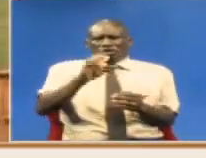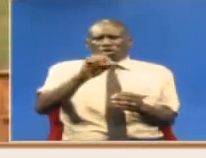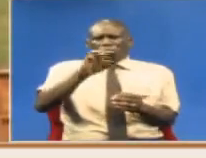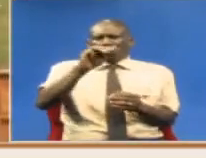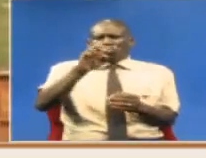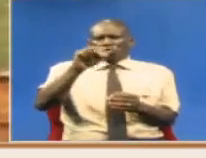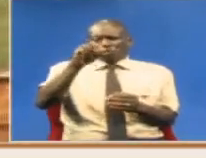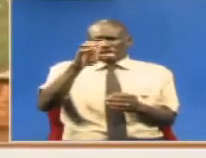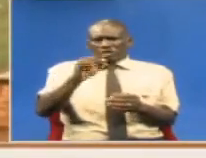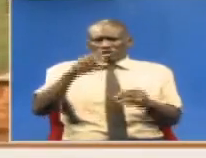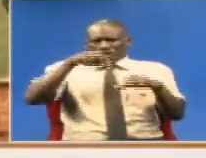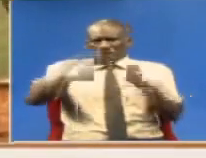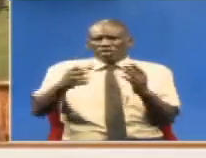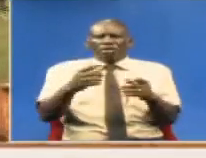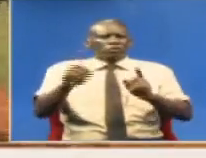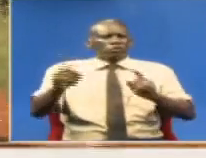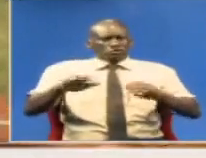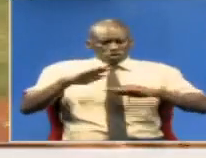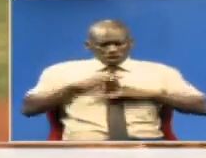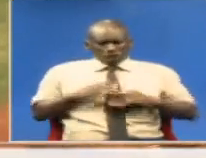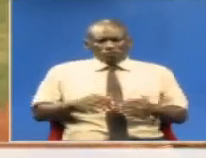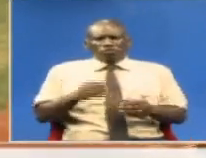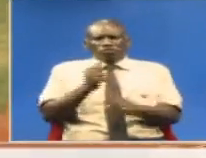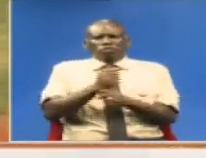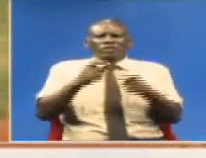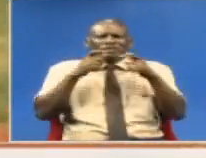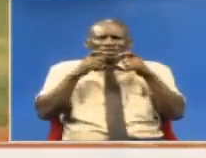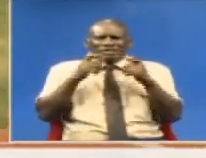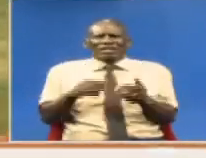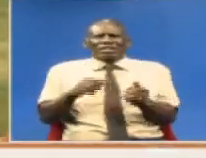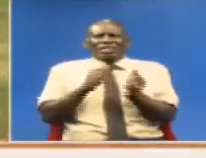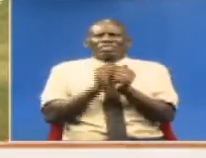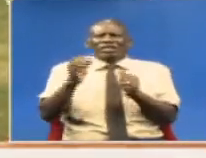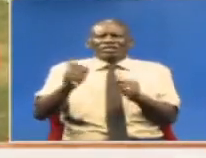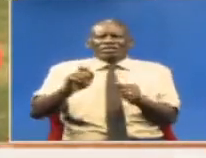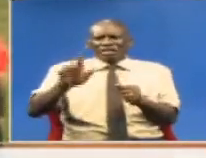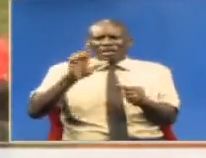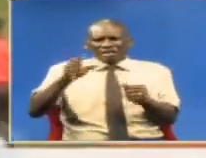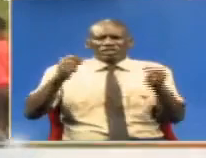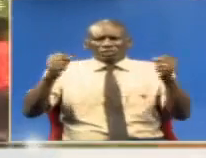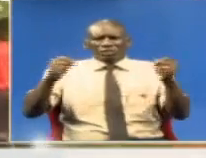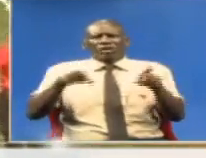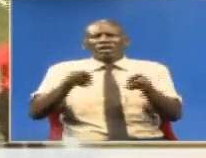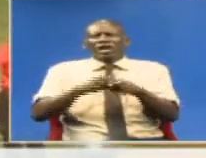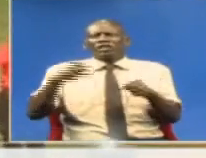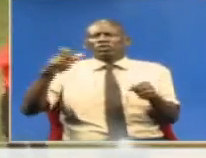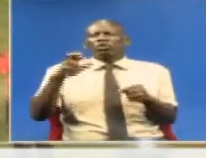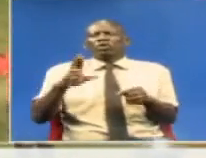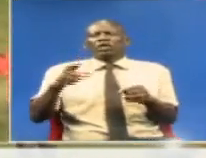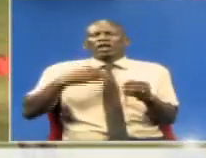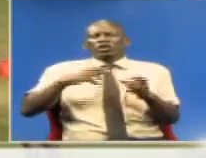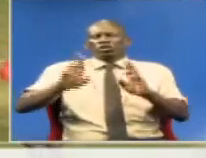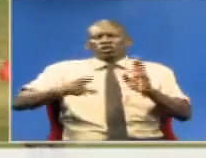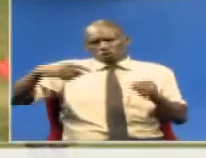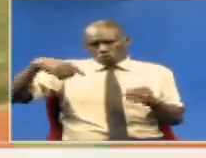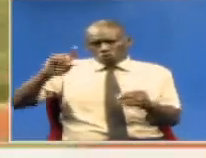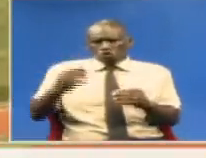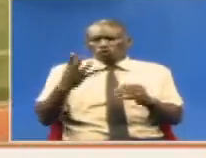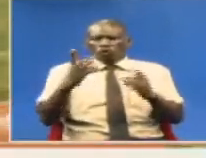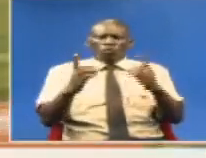a brace, but it was not enough to guarantee Tusker their 13th title, as Gor Mahia had dismantled Nairobi Citizens 4-1